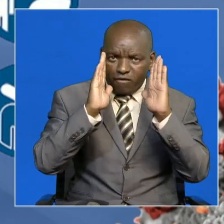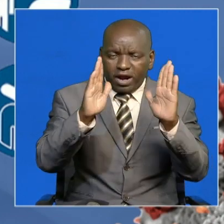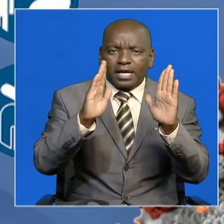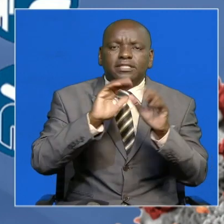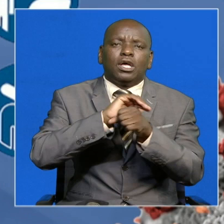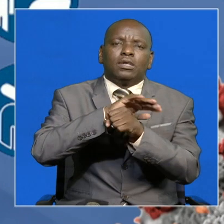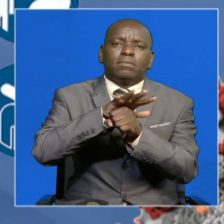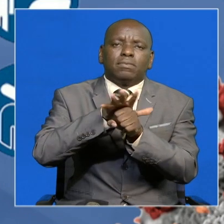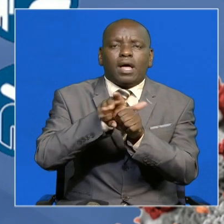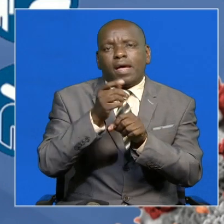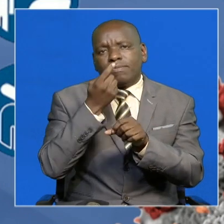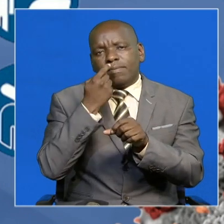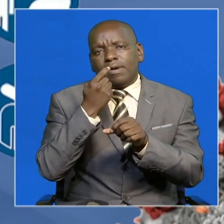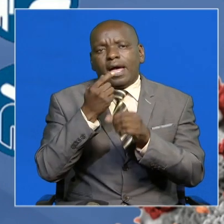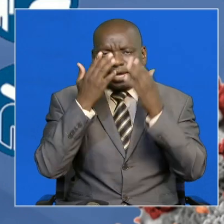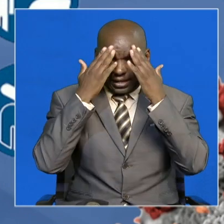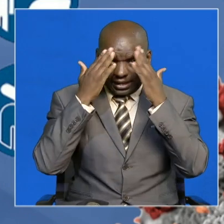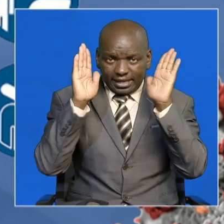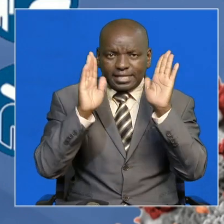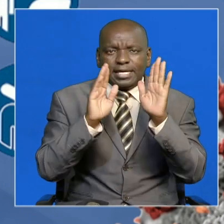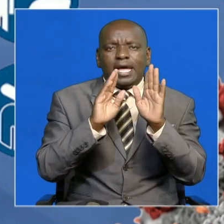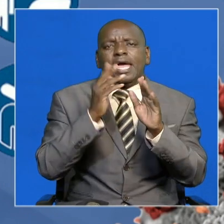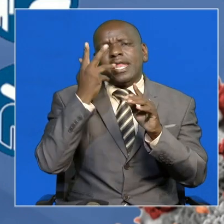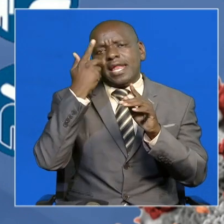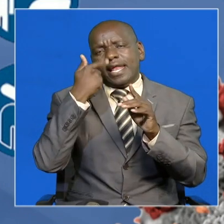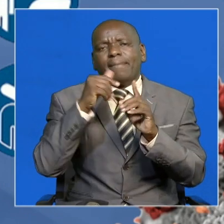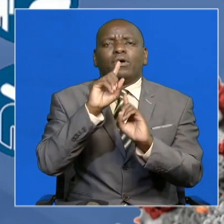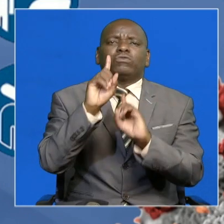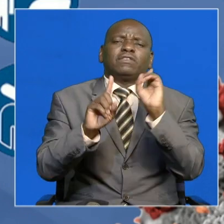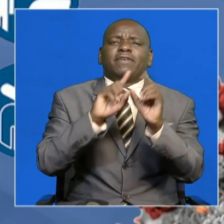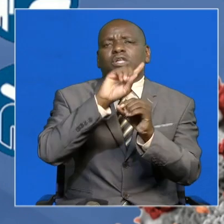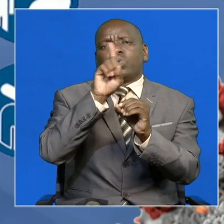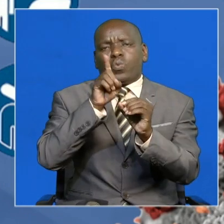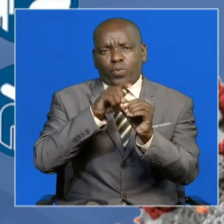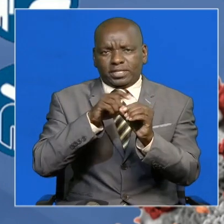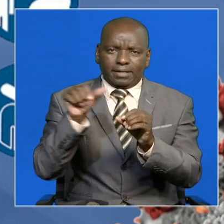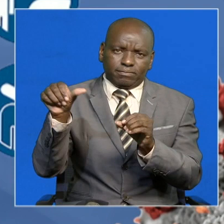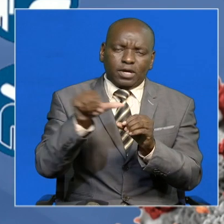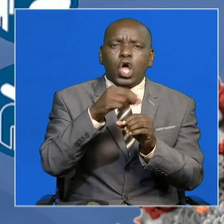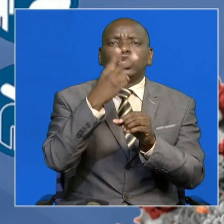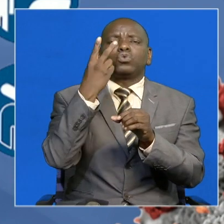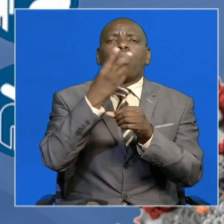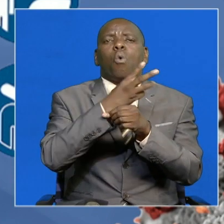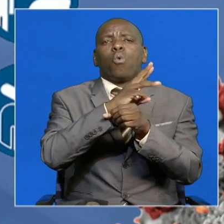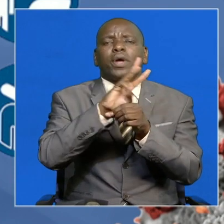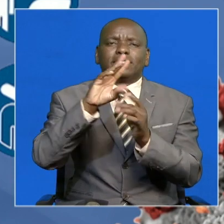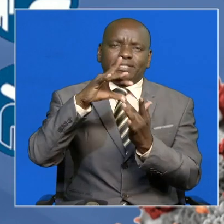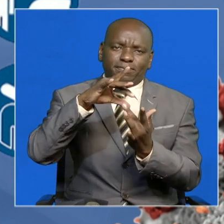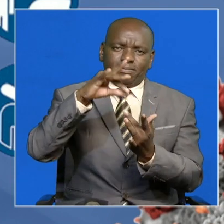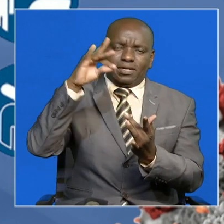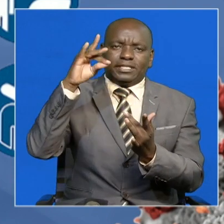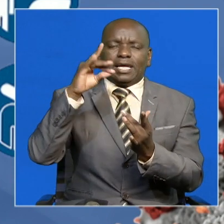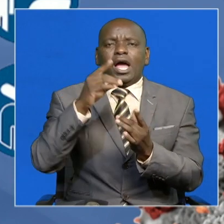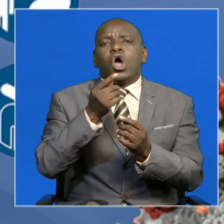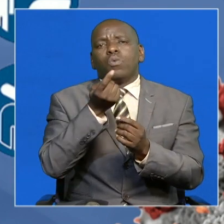on COVID-19 treatment and clarify a number of issues that have come up during the past 2 weeks, especially on the